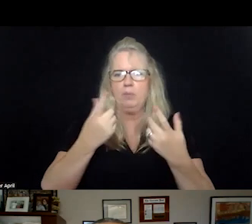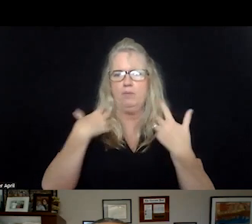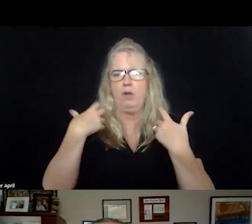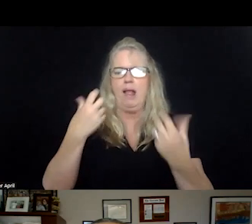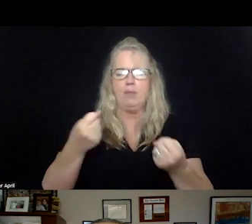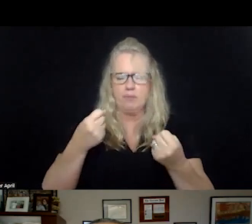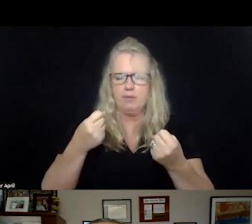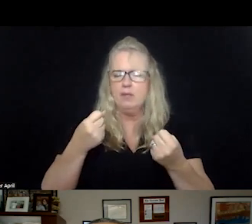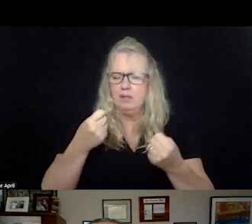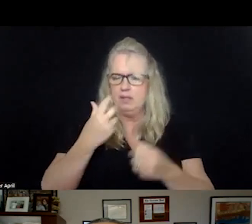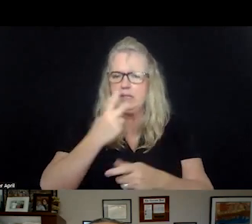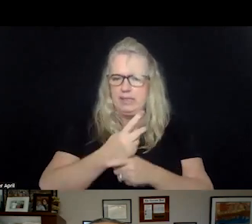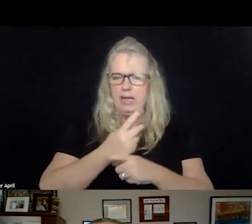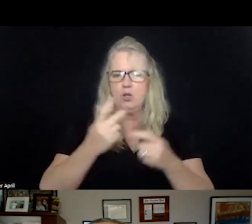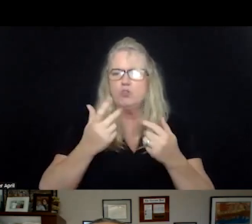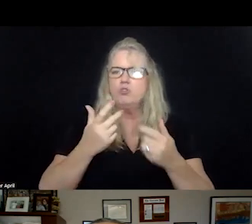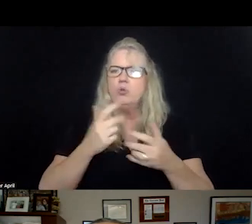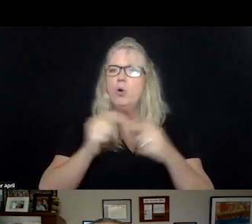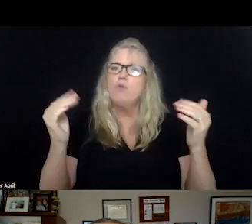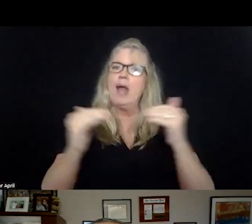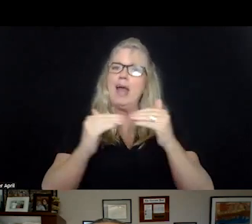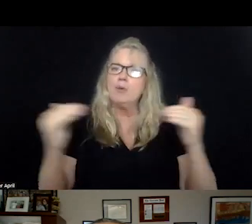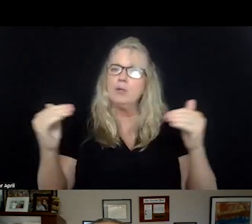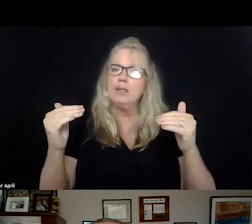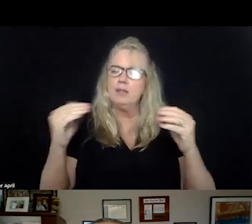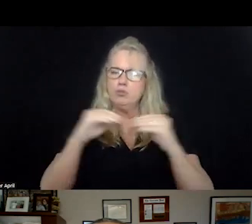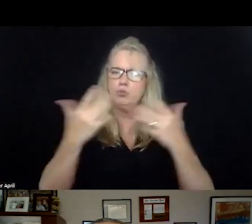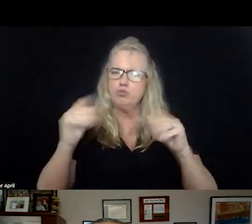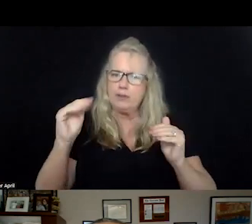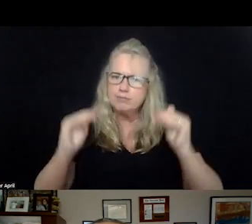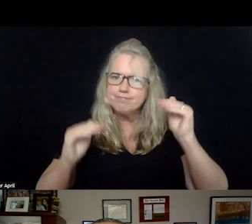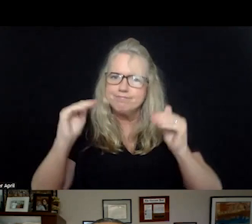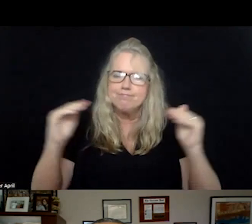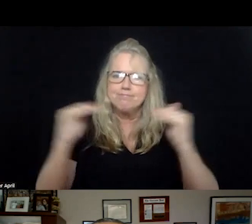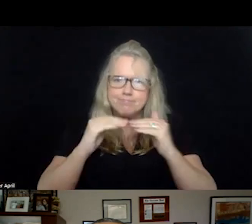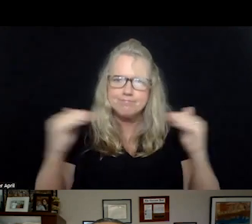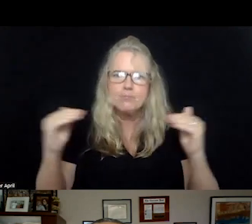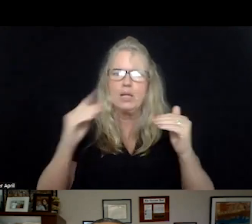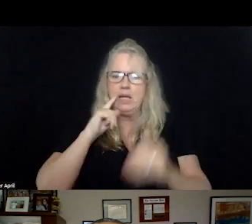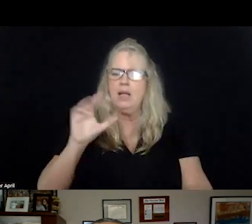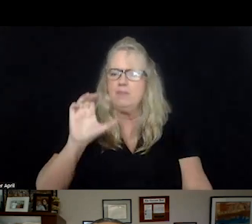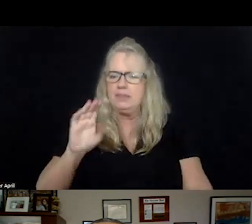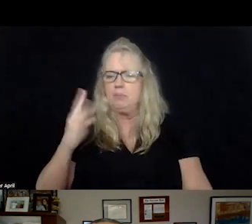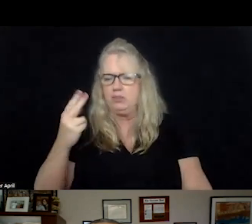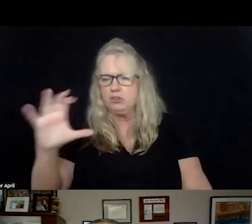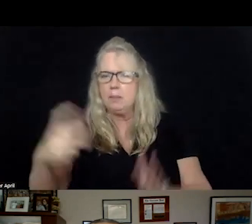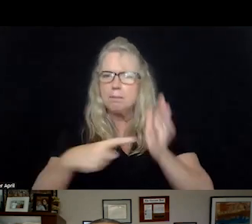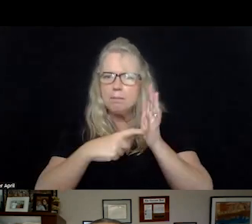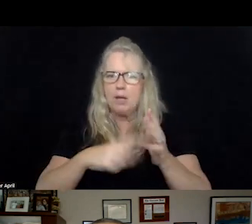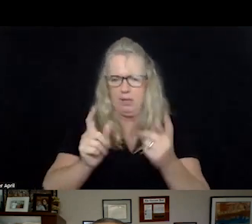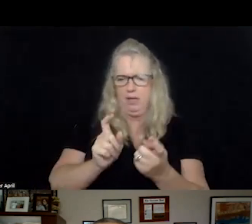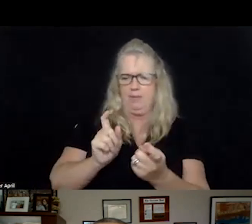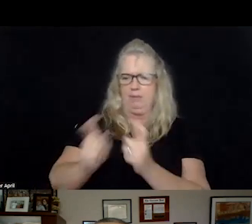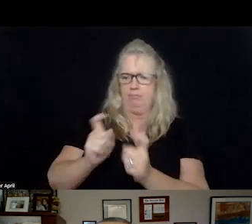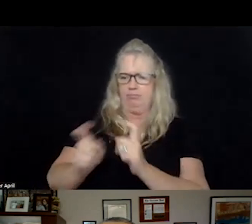inadvertently increase that equity gap. And by being able to utilize the CCBHC model and tailor our